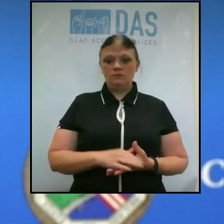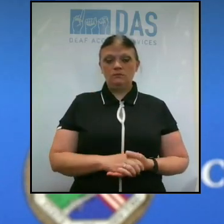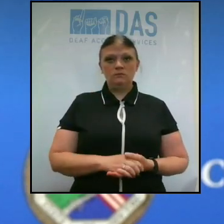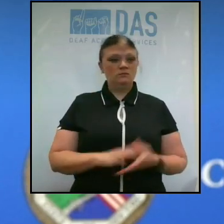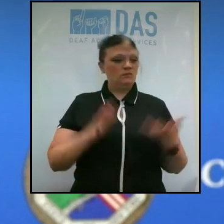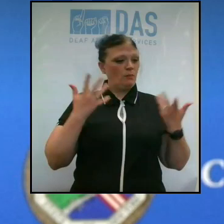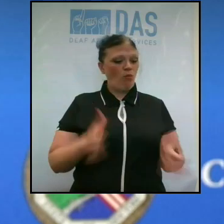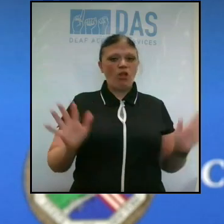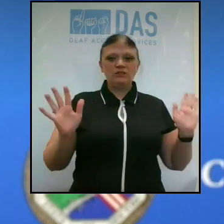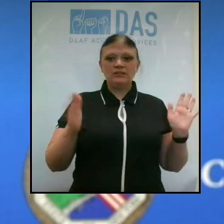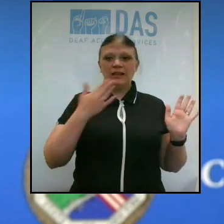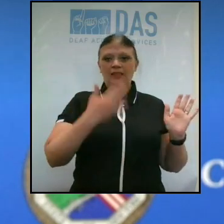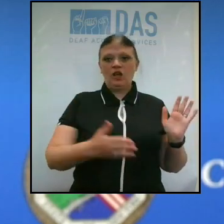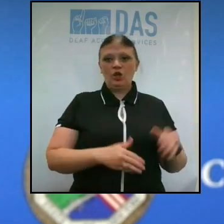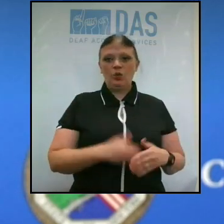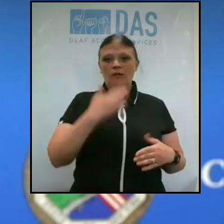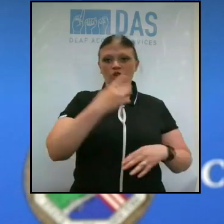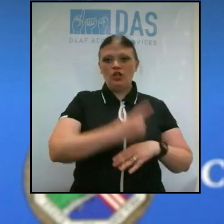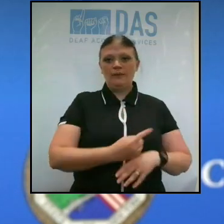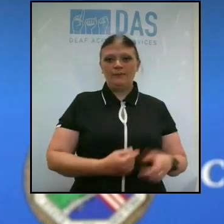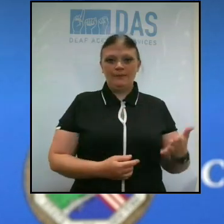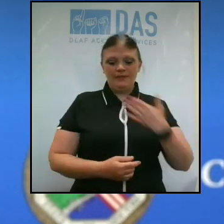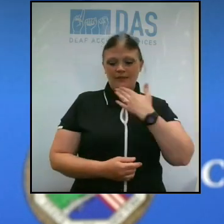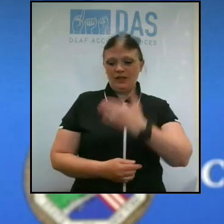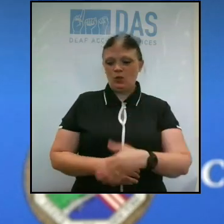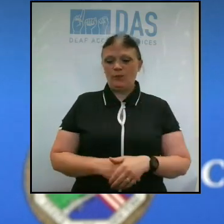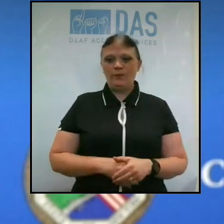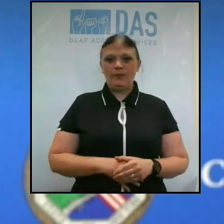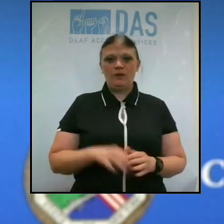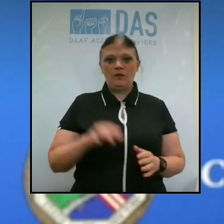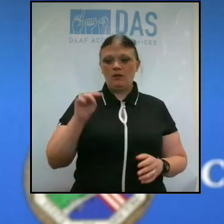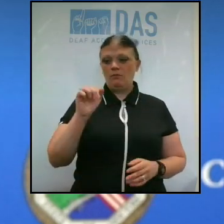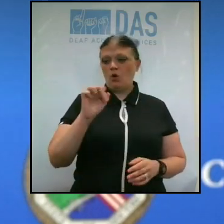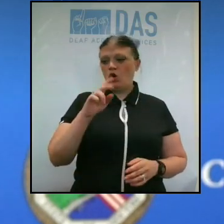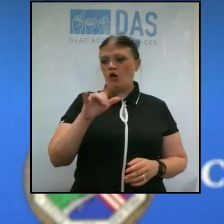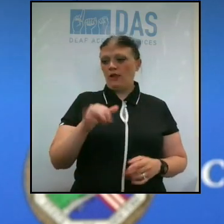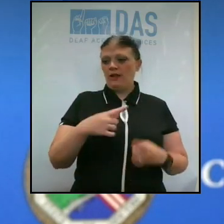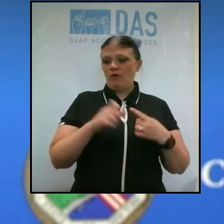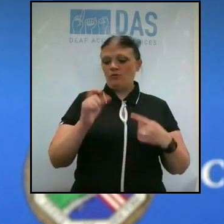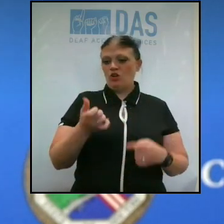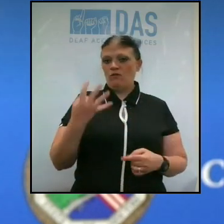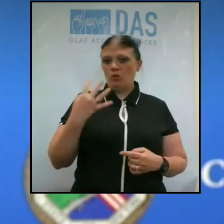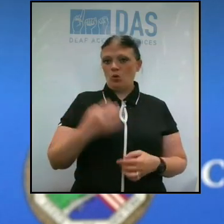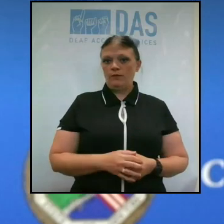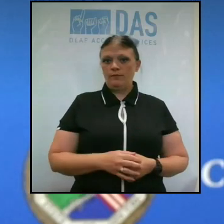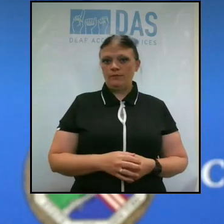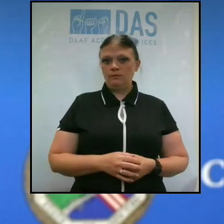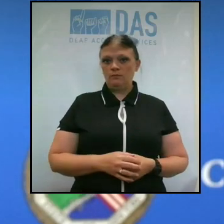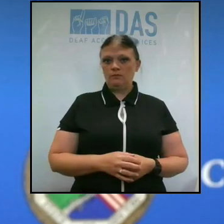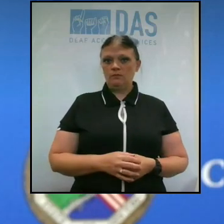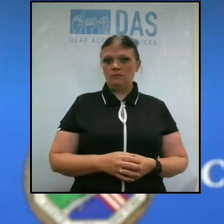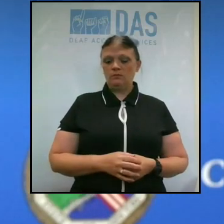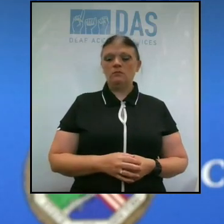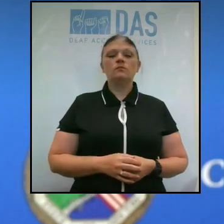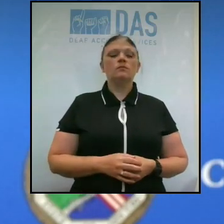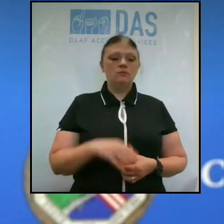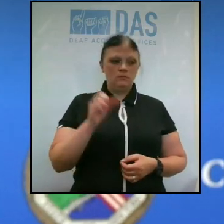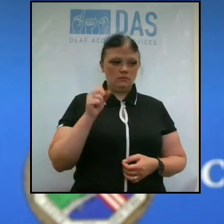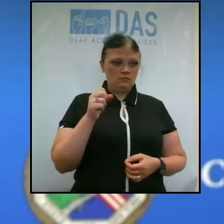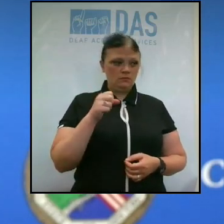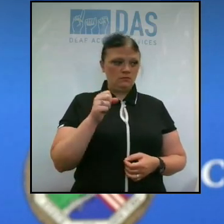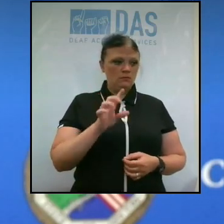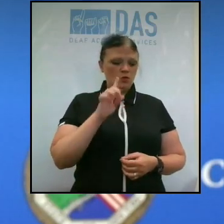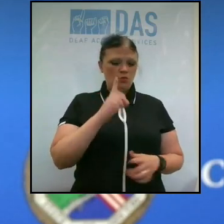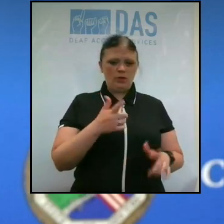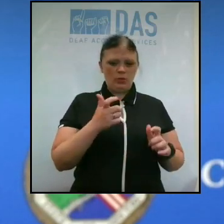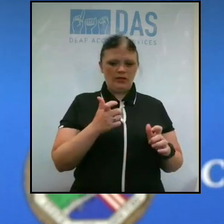I'm all set, County Executive. Thank you. Have a good day. Thank you, Jeff. Marley Tuskus, Channel 4. Any more questions? Yeah, just really one